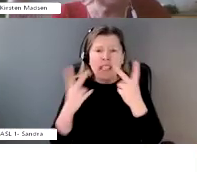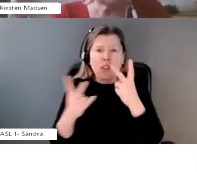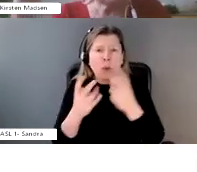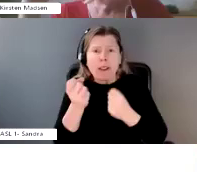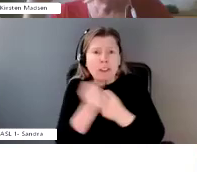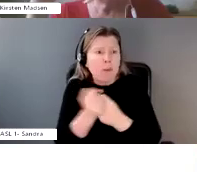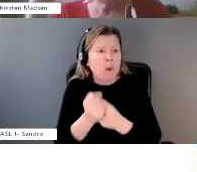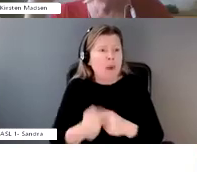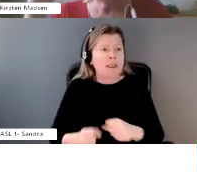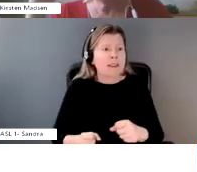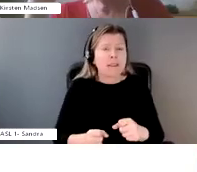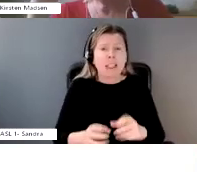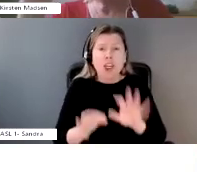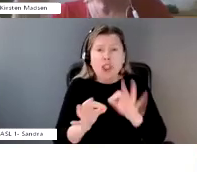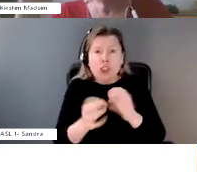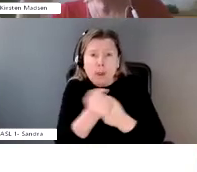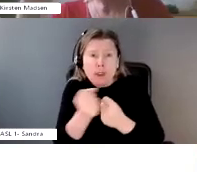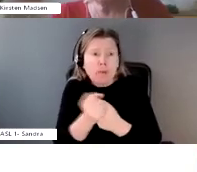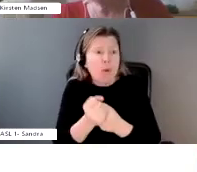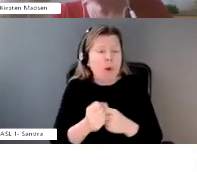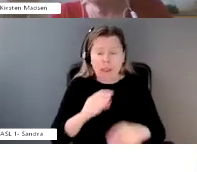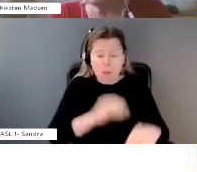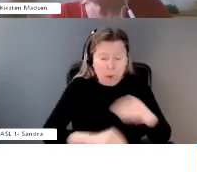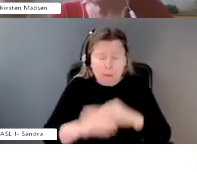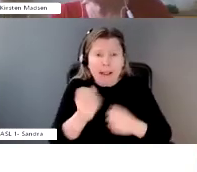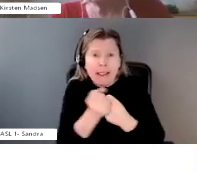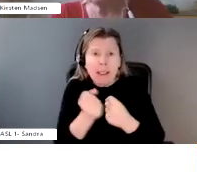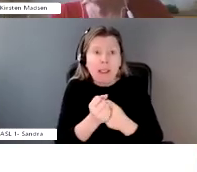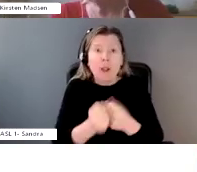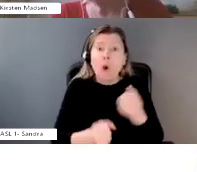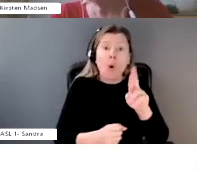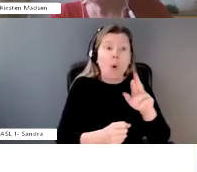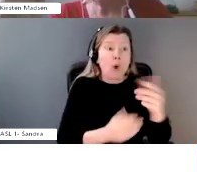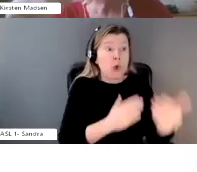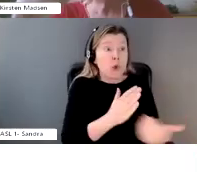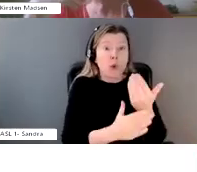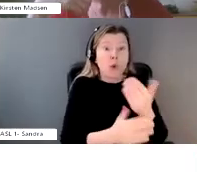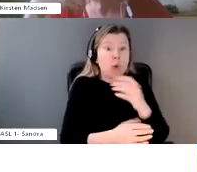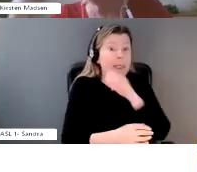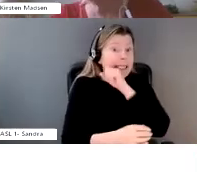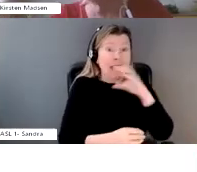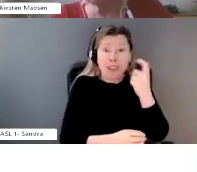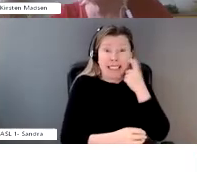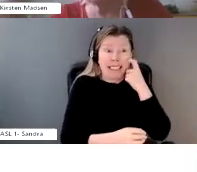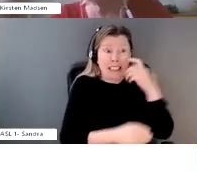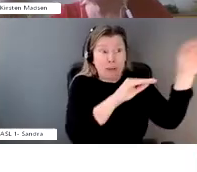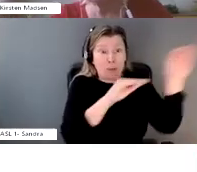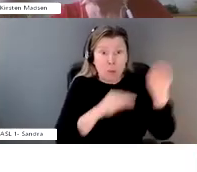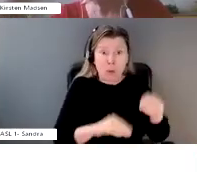mobility, but also the fact that new residents come in who are new to the